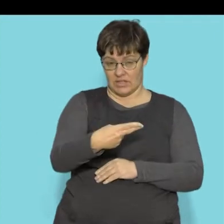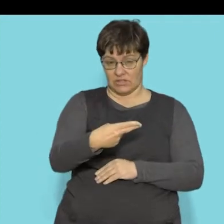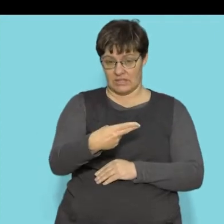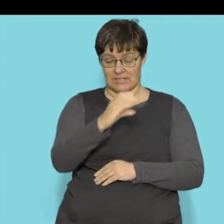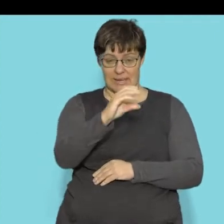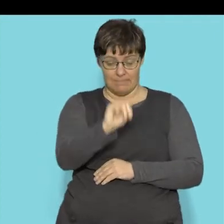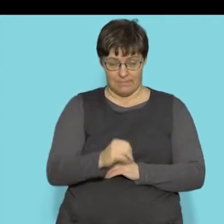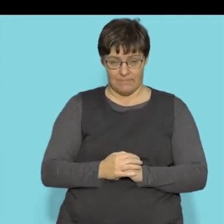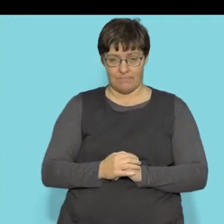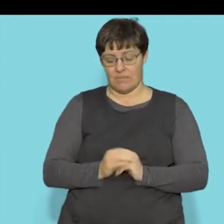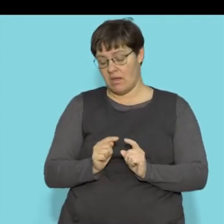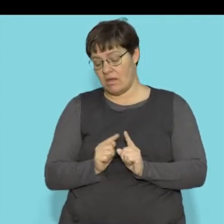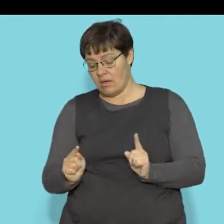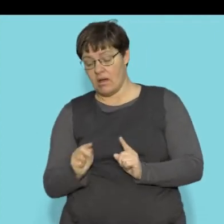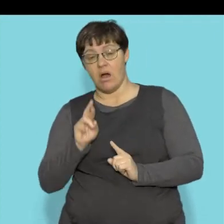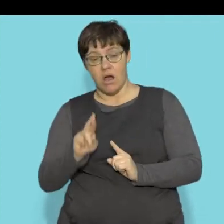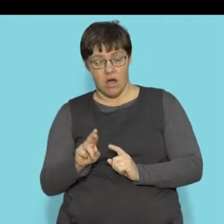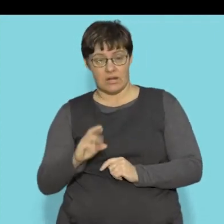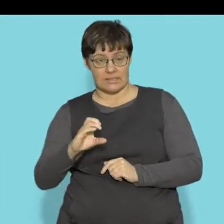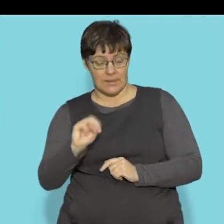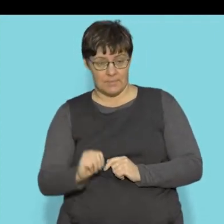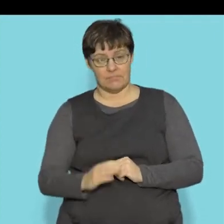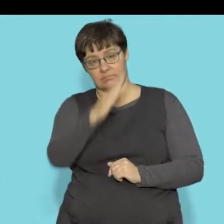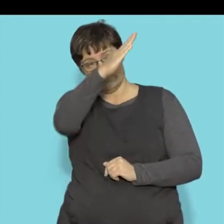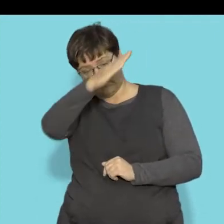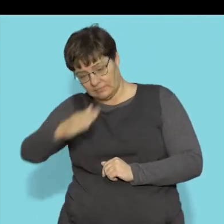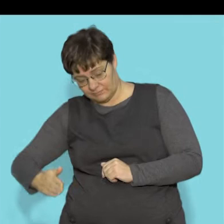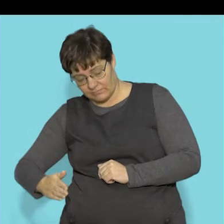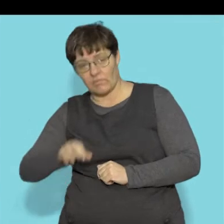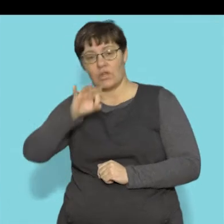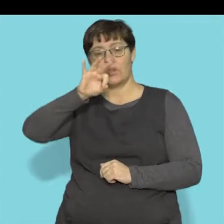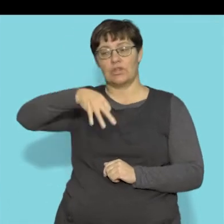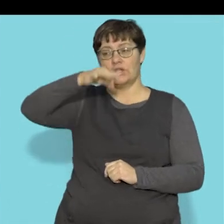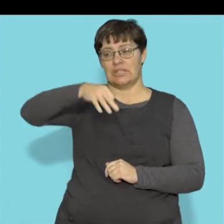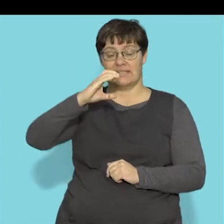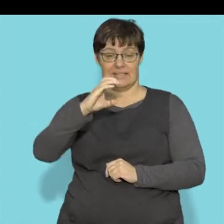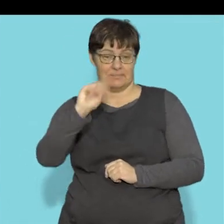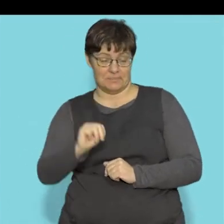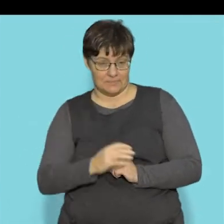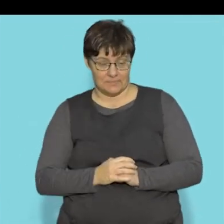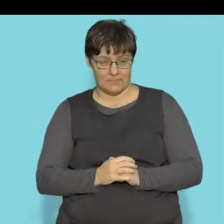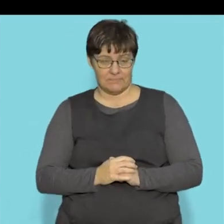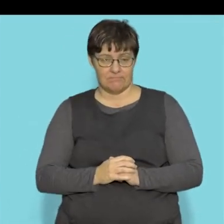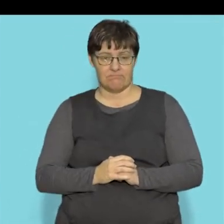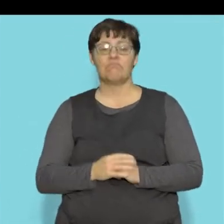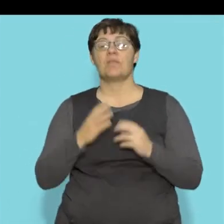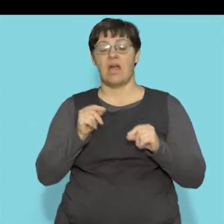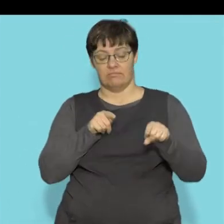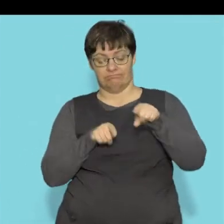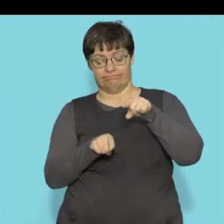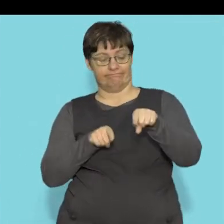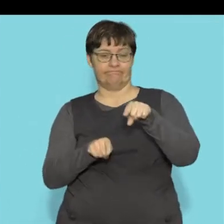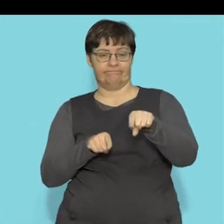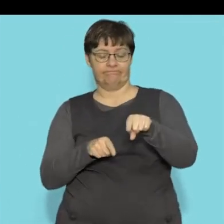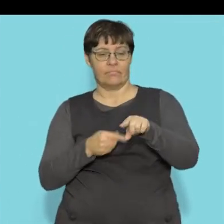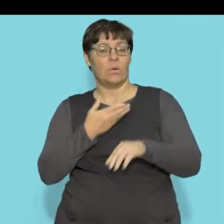h centimeters, a radius of r centimeters, and a slant height of 13 centimeters. Here we can